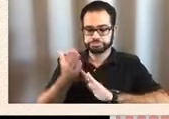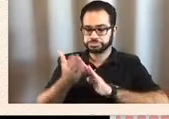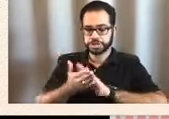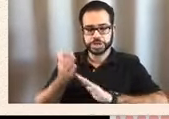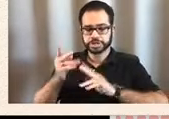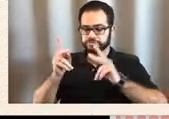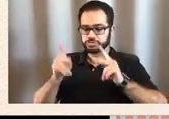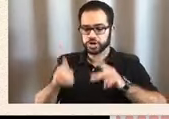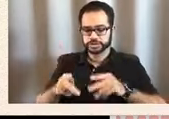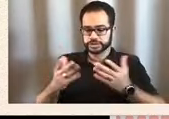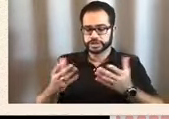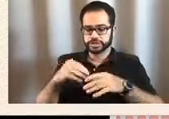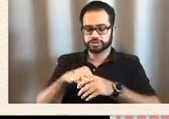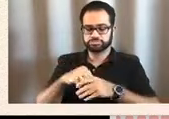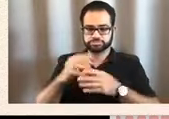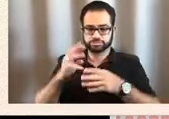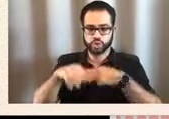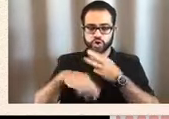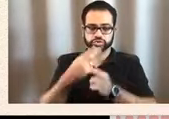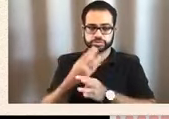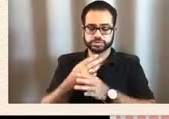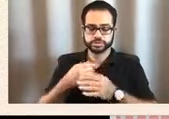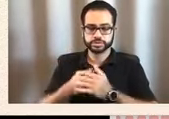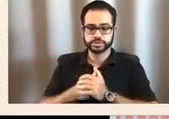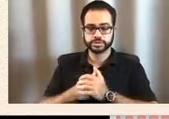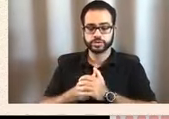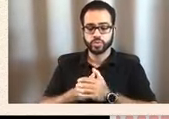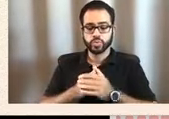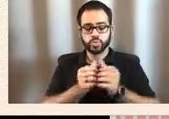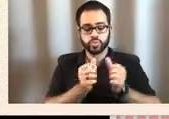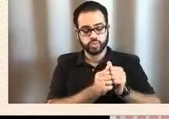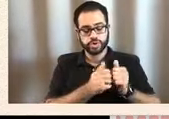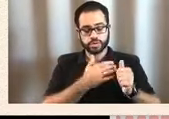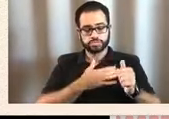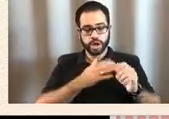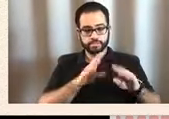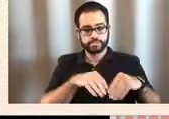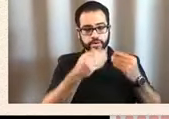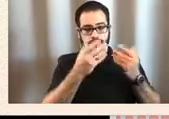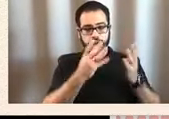With the providers, I've had the same provider for the last year,